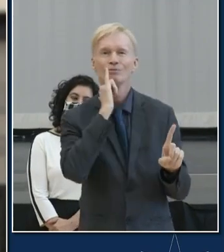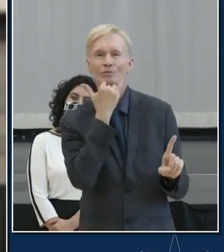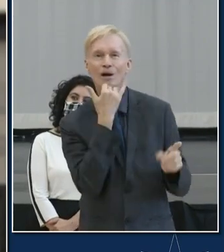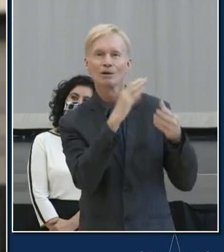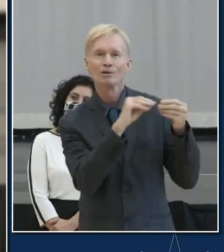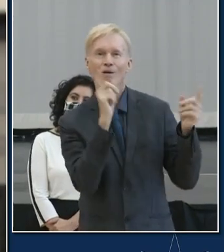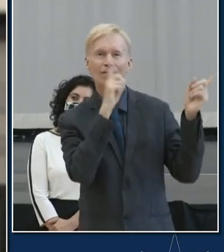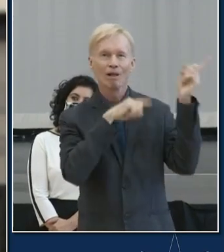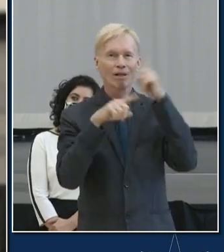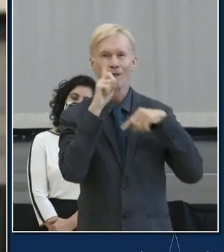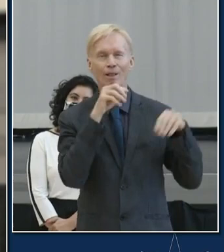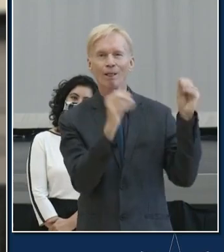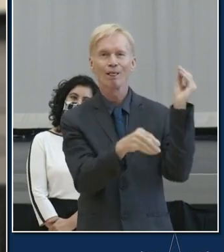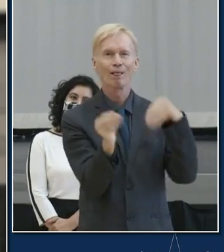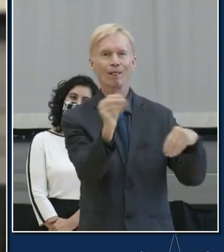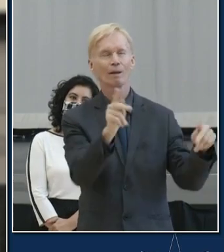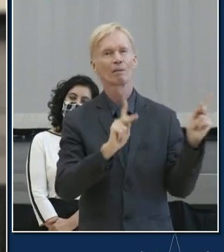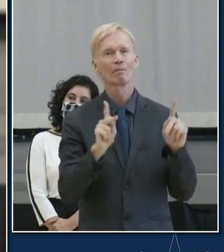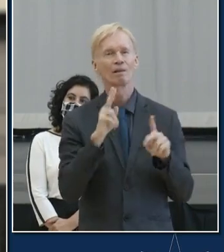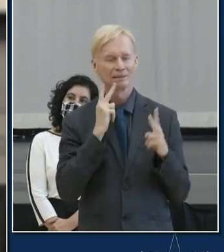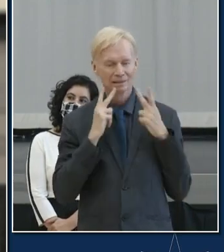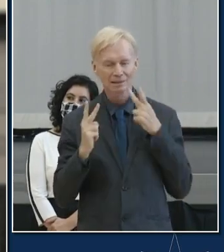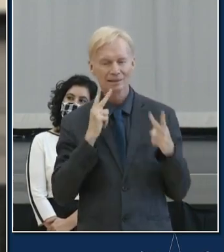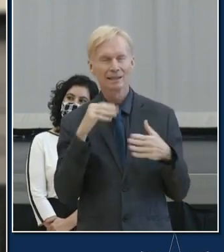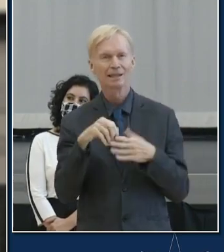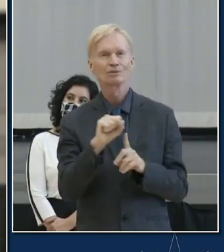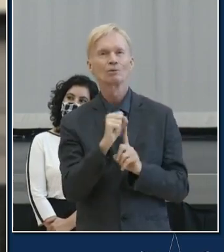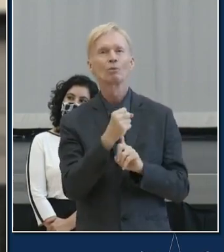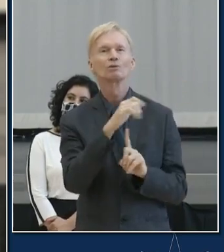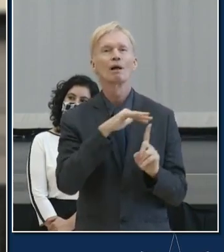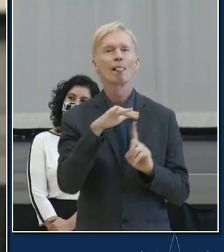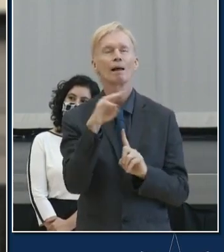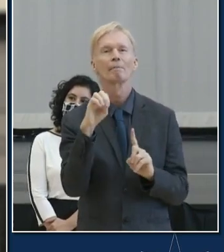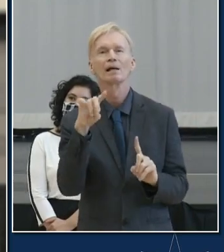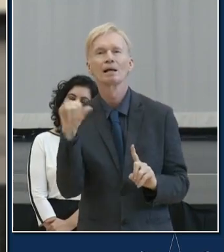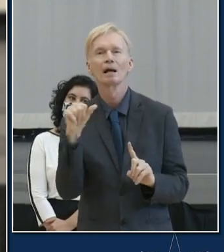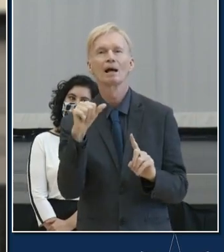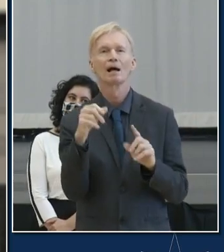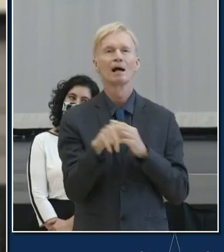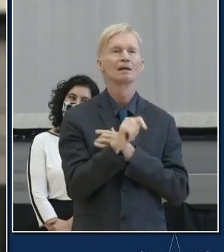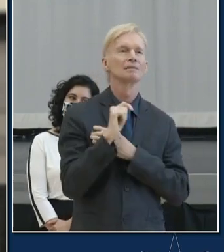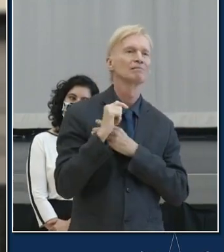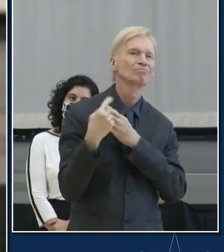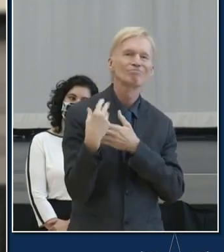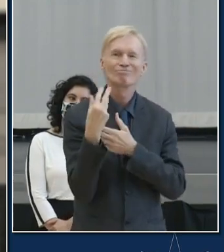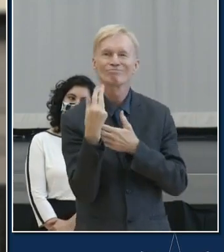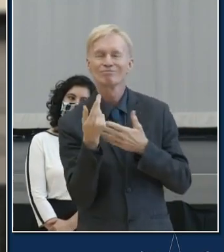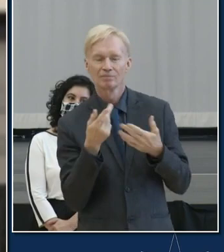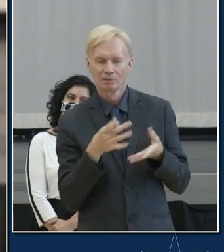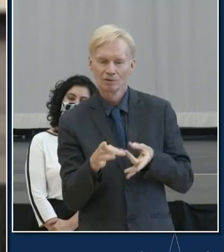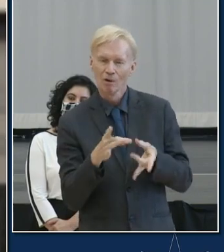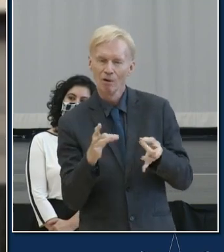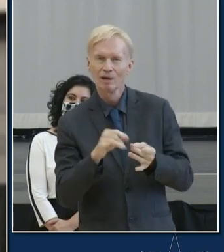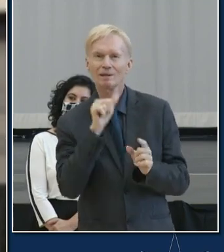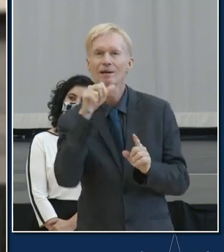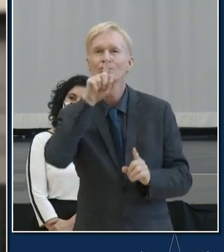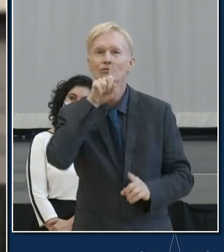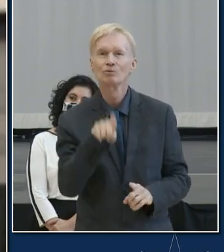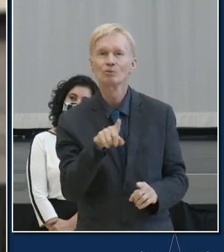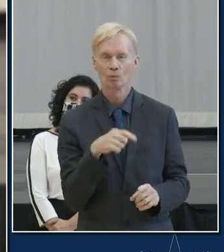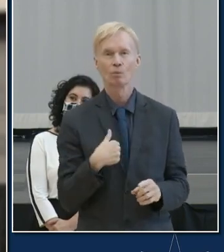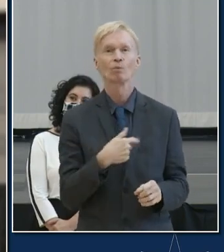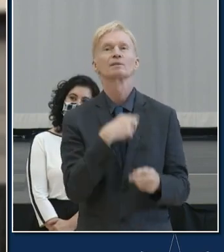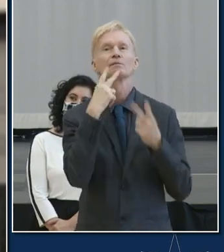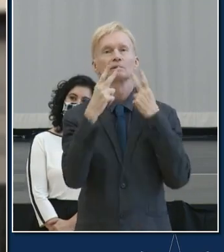that continues to permeate social media, in the media, about the vaccine. We're hearing a lot of it in these conversations, which I